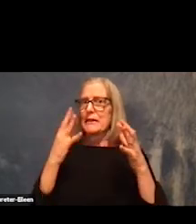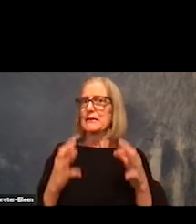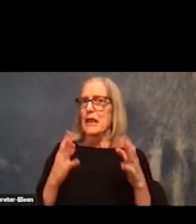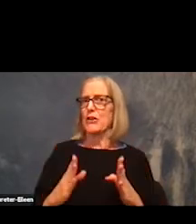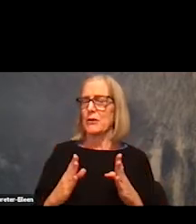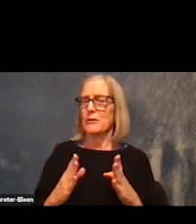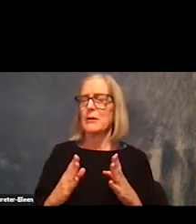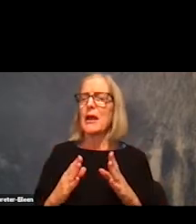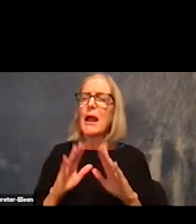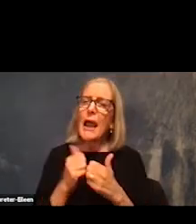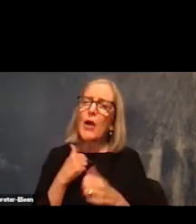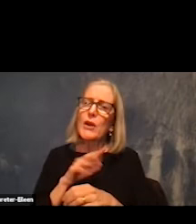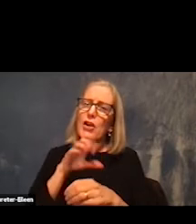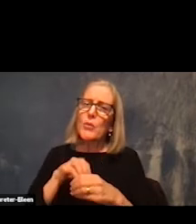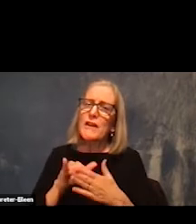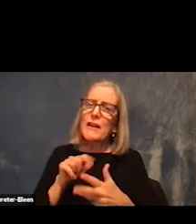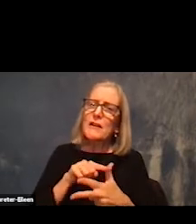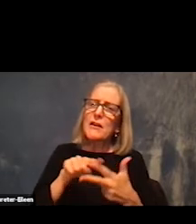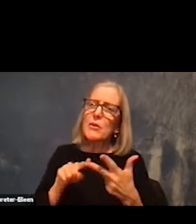tips into the IEP process?